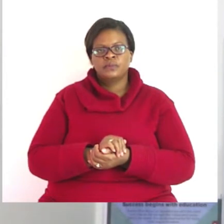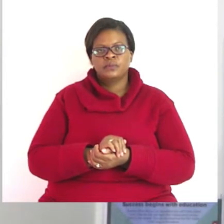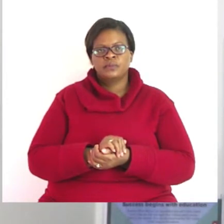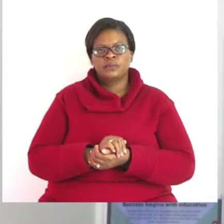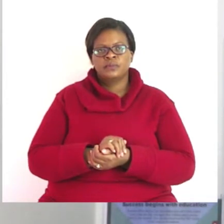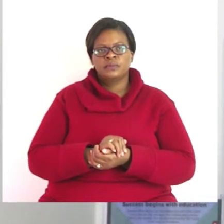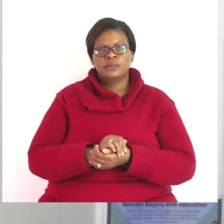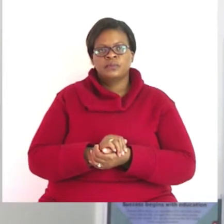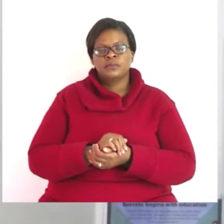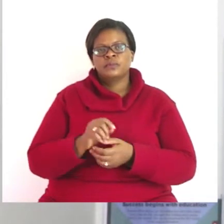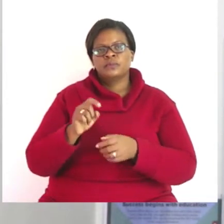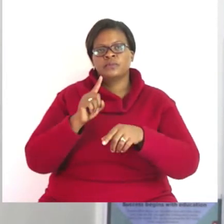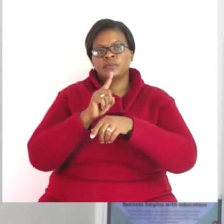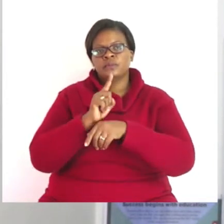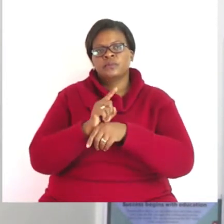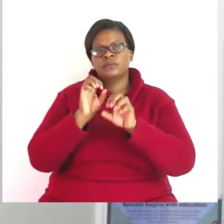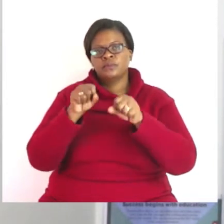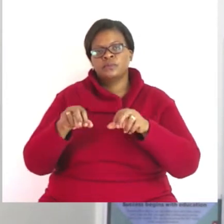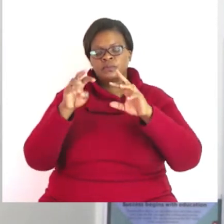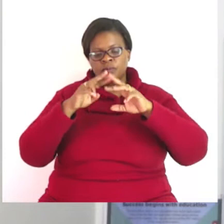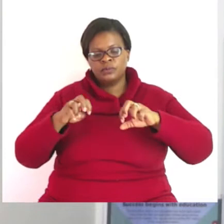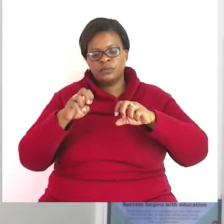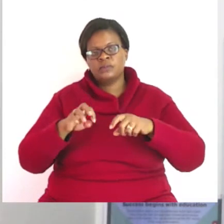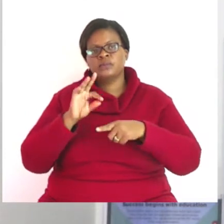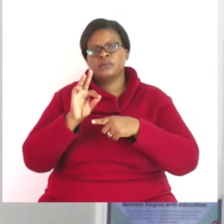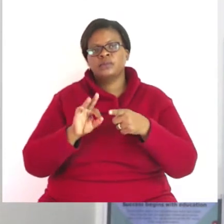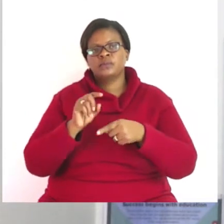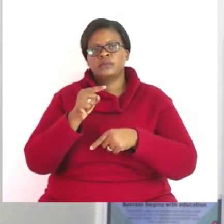The first one, we need to find all the factors of 12.